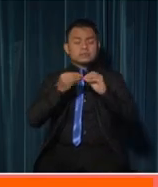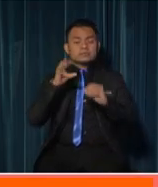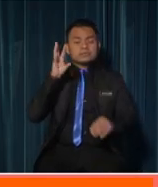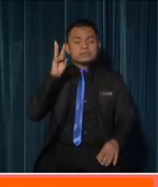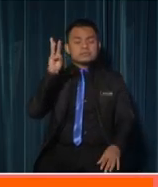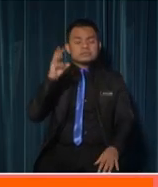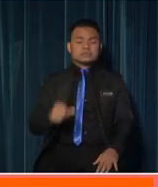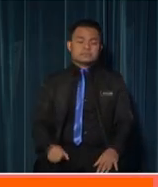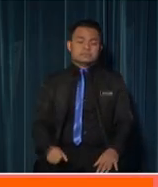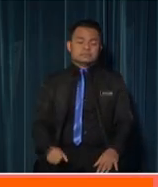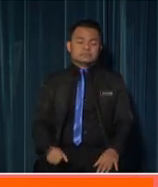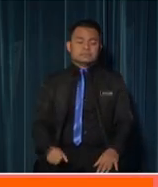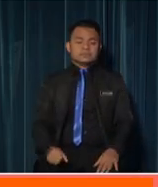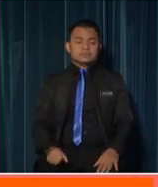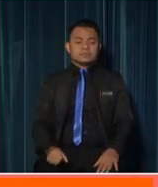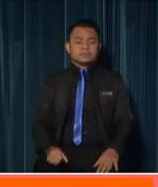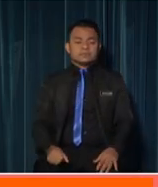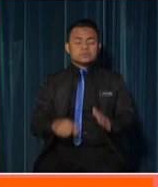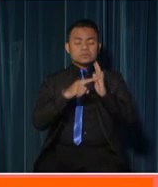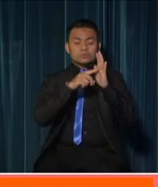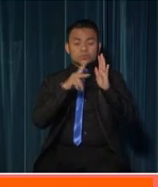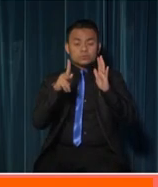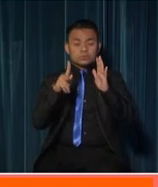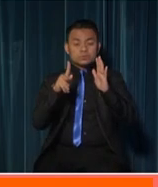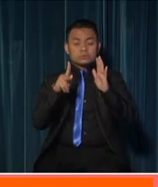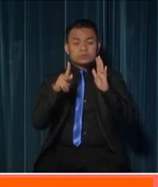It shows half an hour.